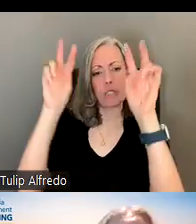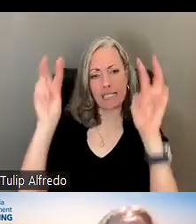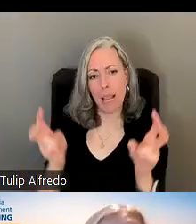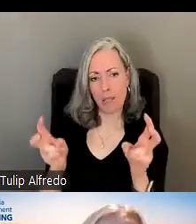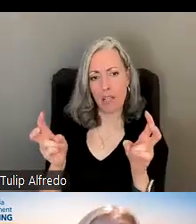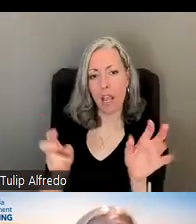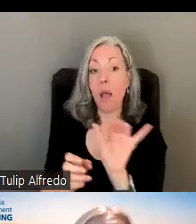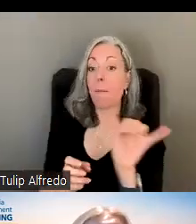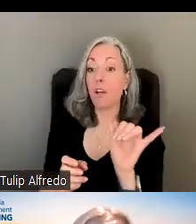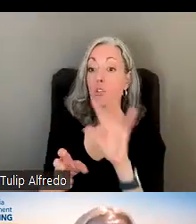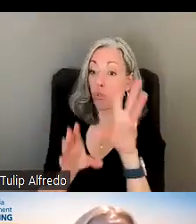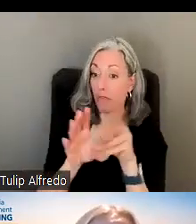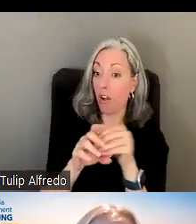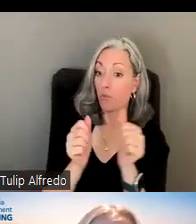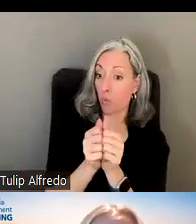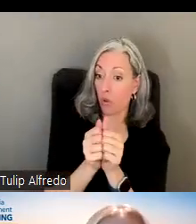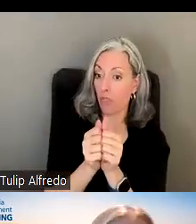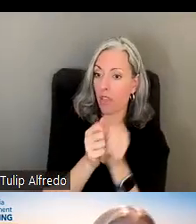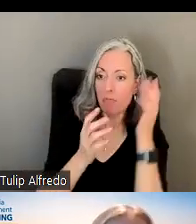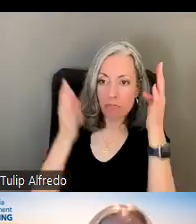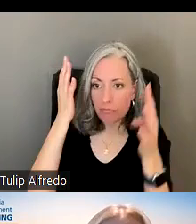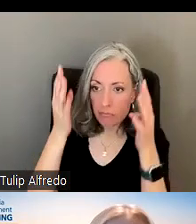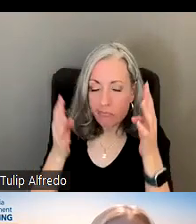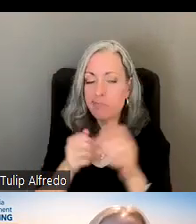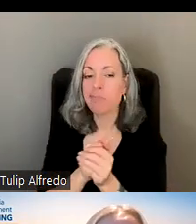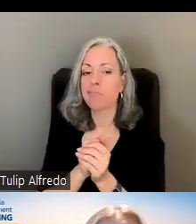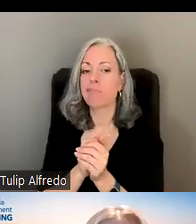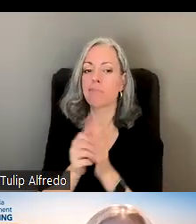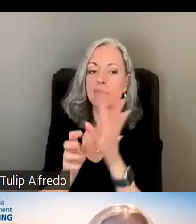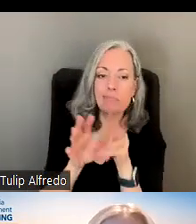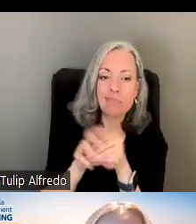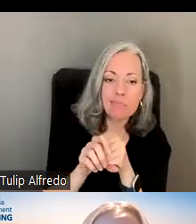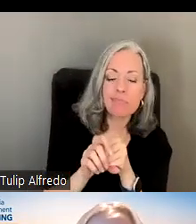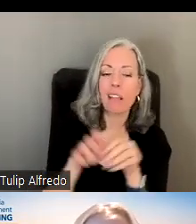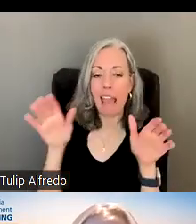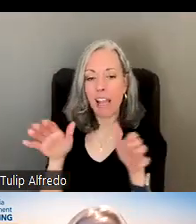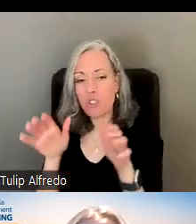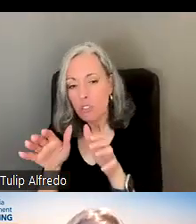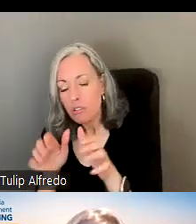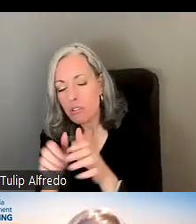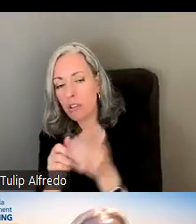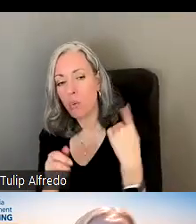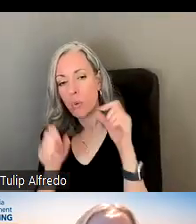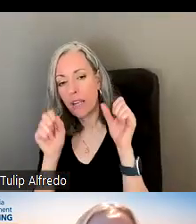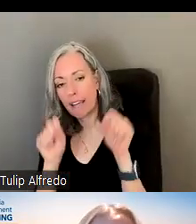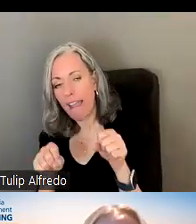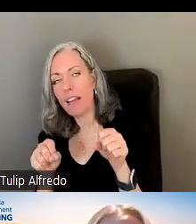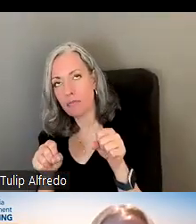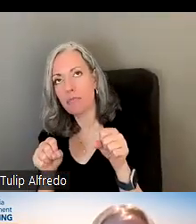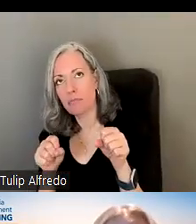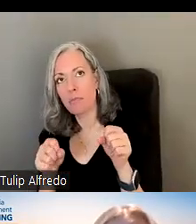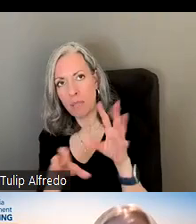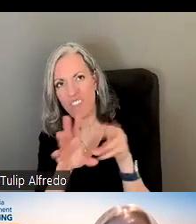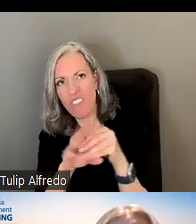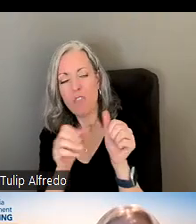also engaging in a brainstorm of strategies, interventions, actions that we can take as part of